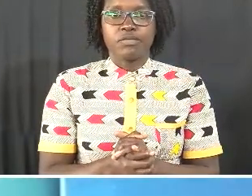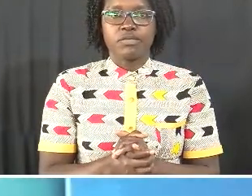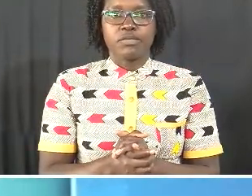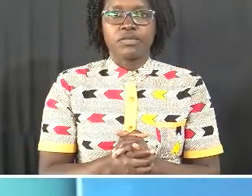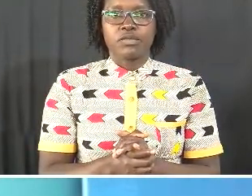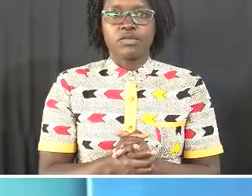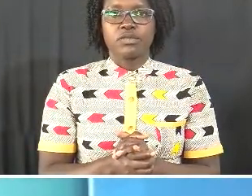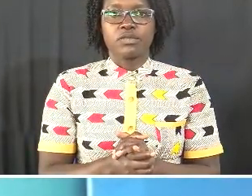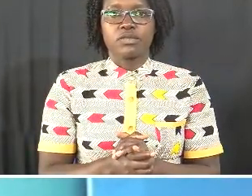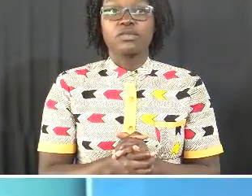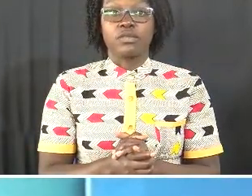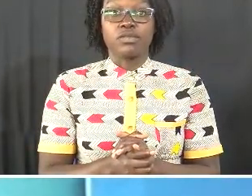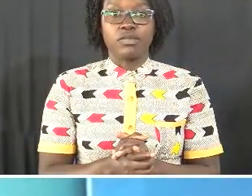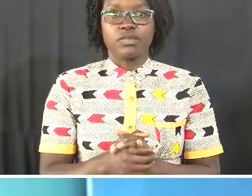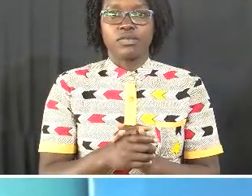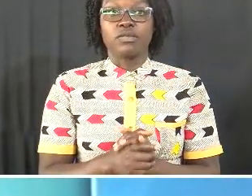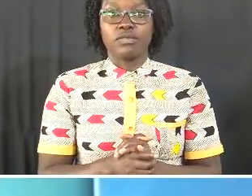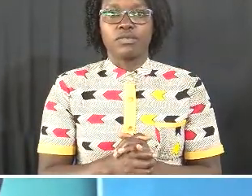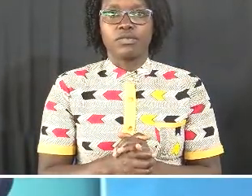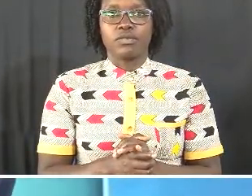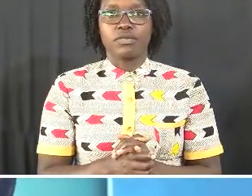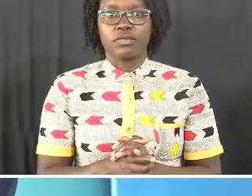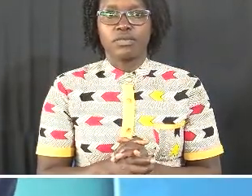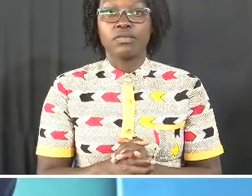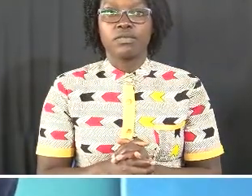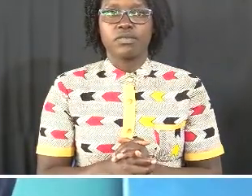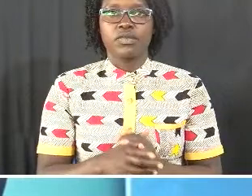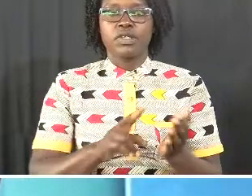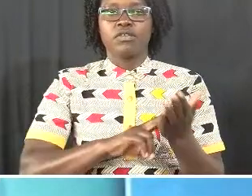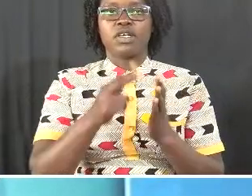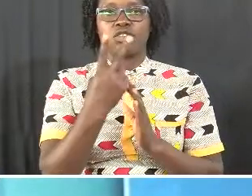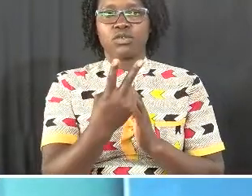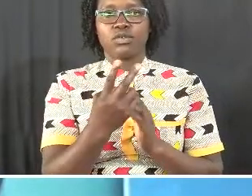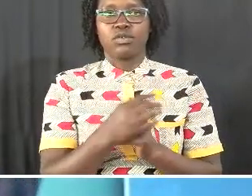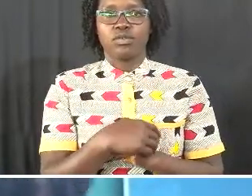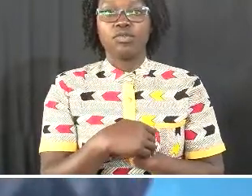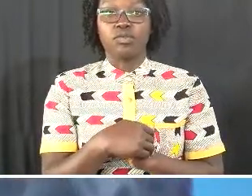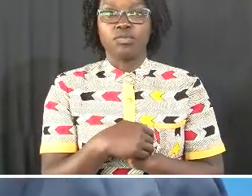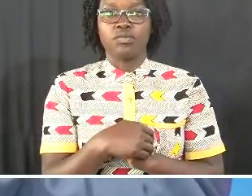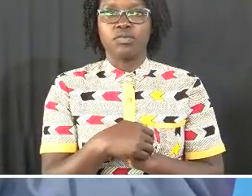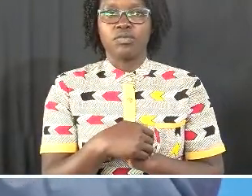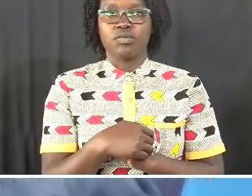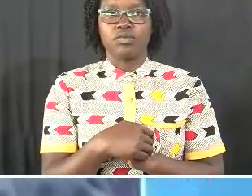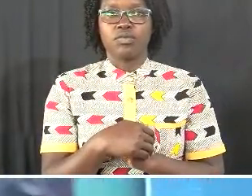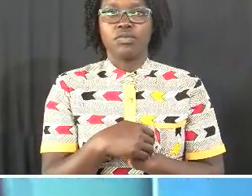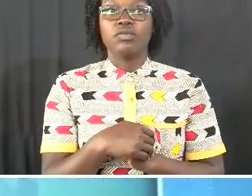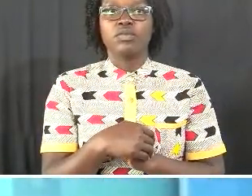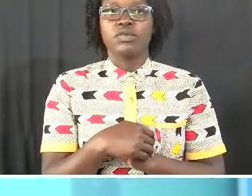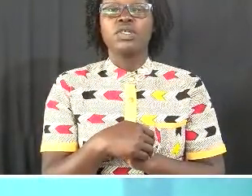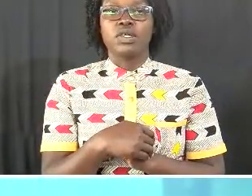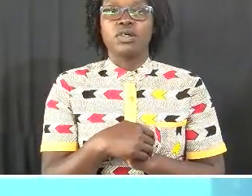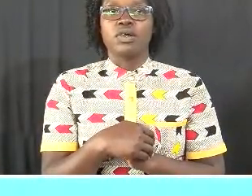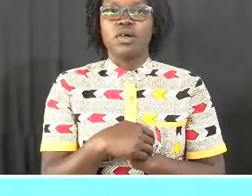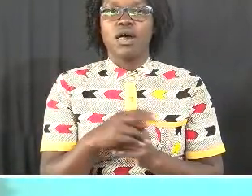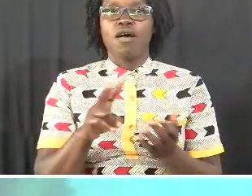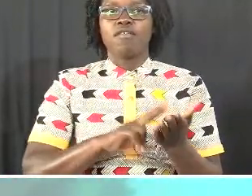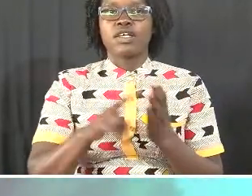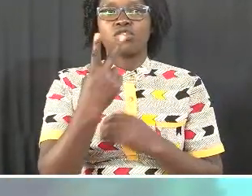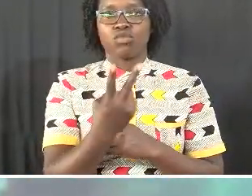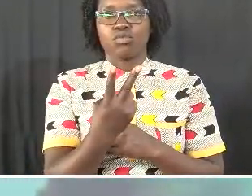Even if it is not your culture to keep reading when the preacher is here, today I've given you permission. Read. Read for me.